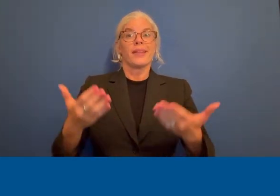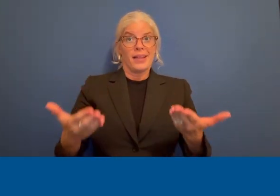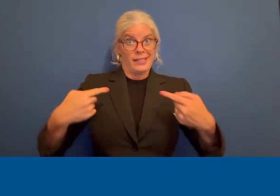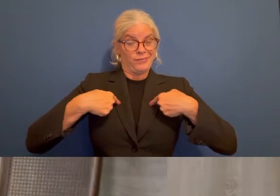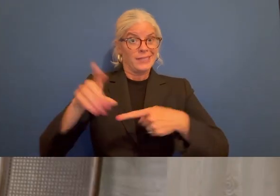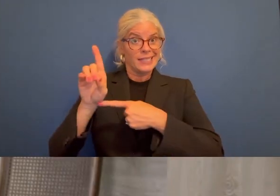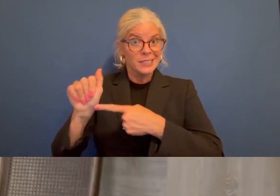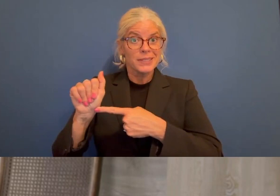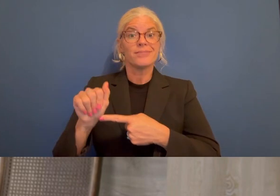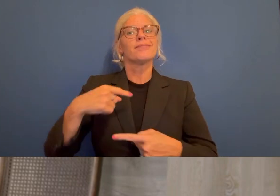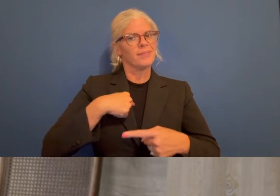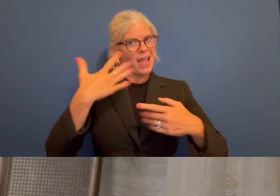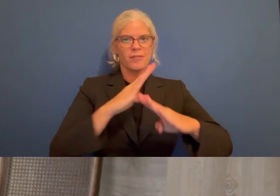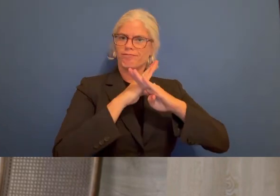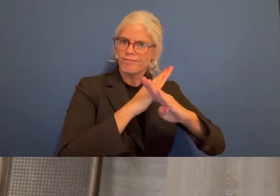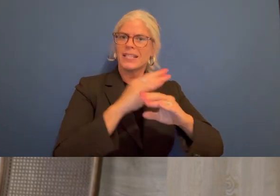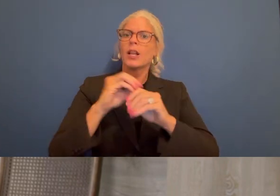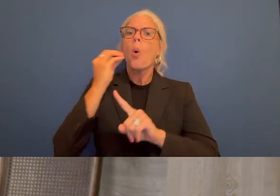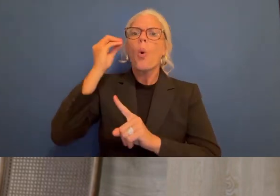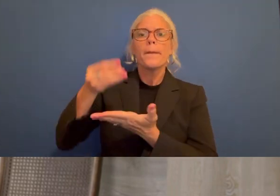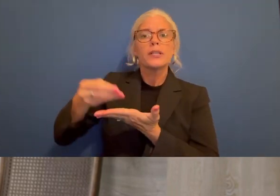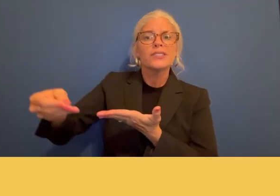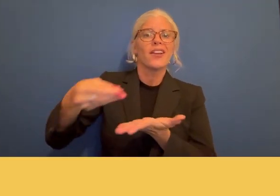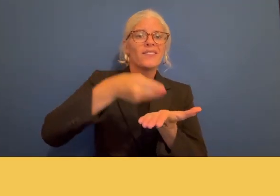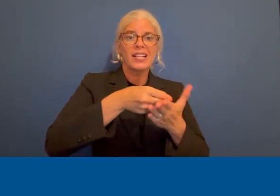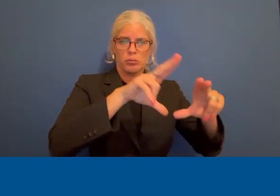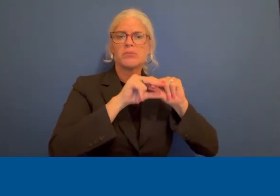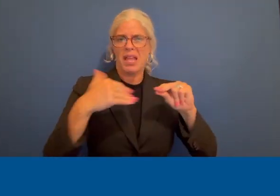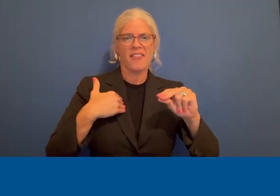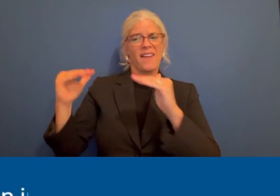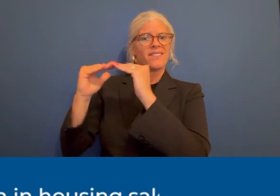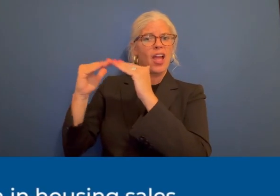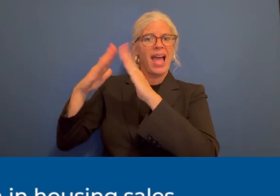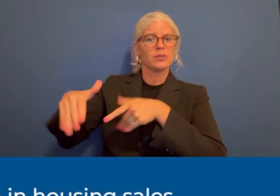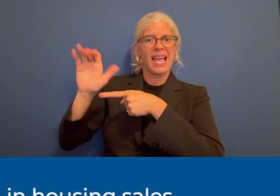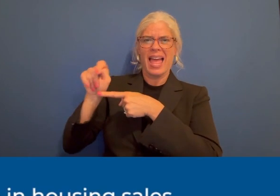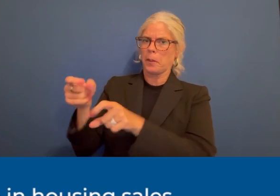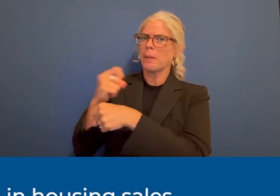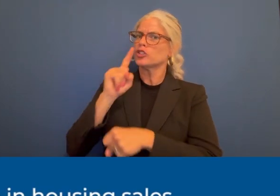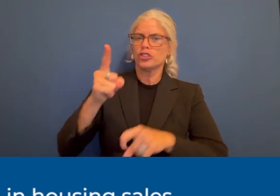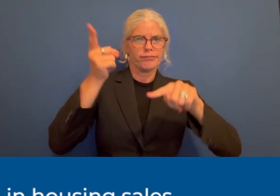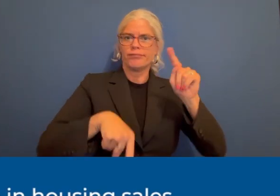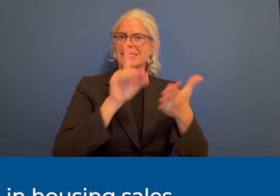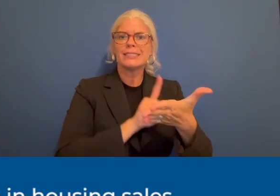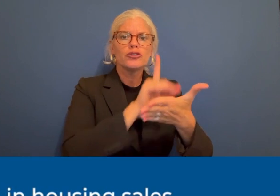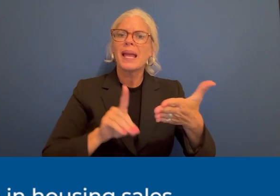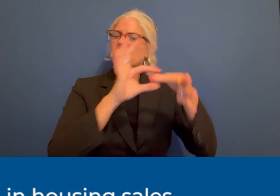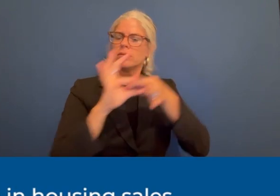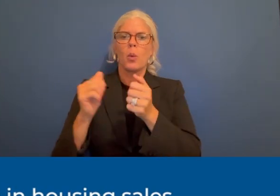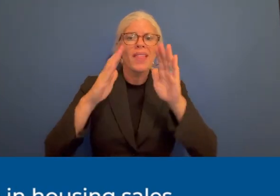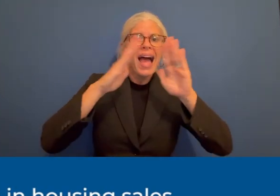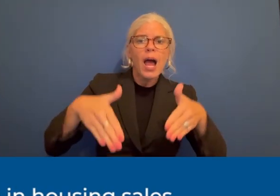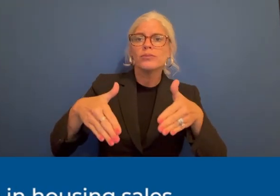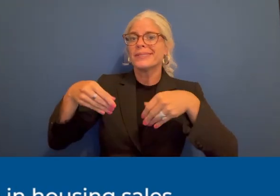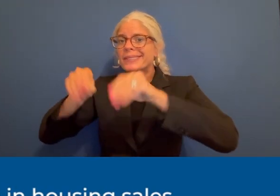As a person with a disability, you're safeguarded in home purchasing and financing processes. The Fair Housing Act ensures non-discrimination